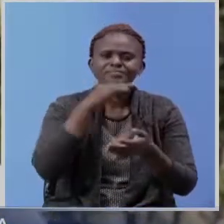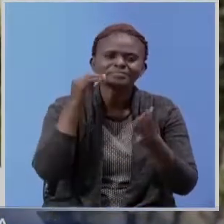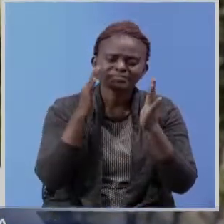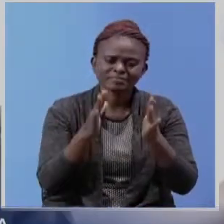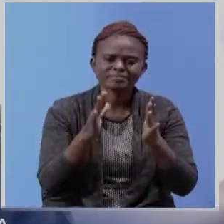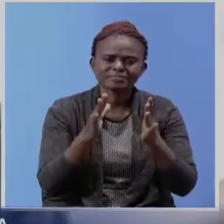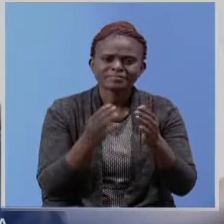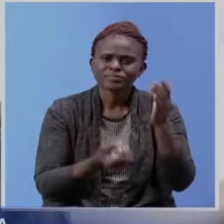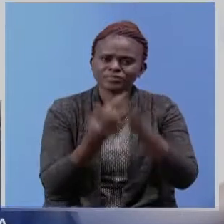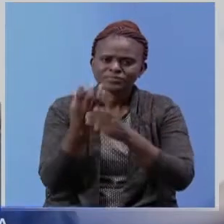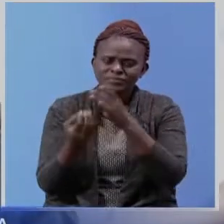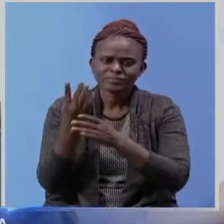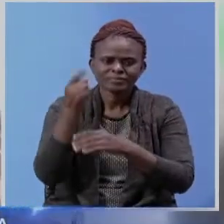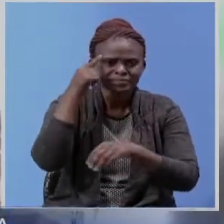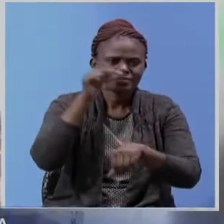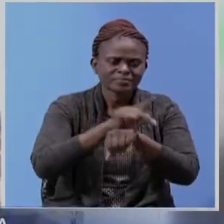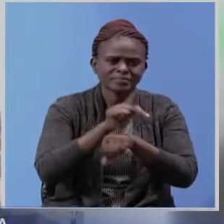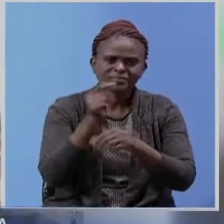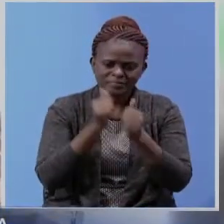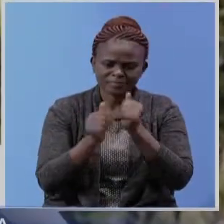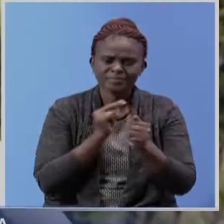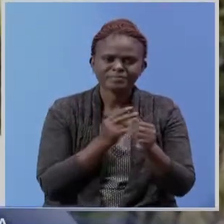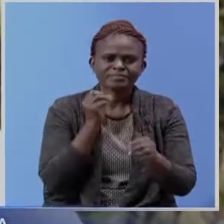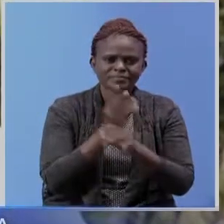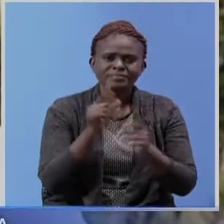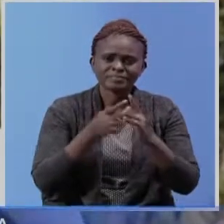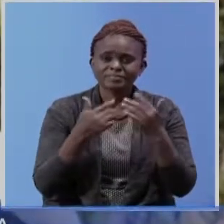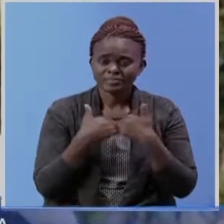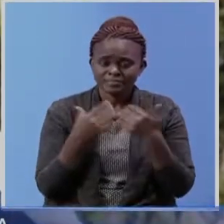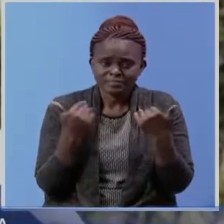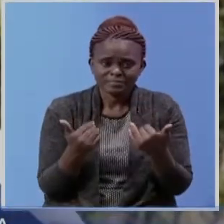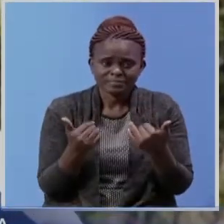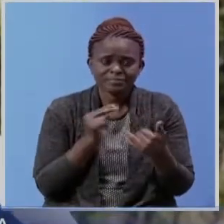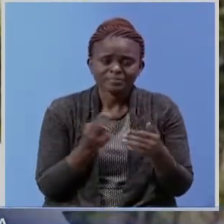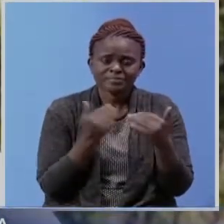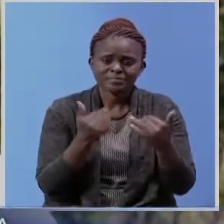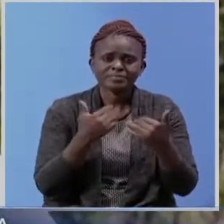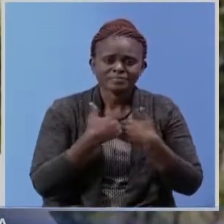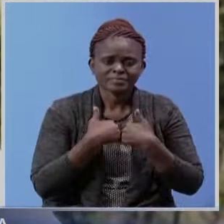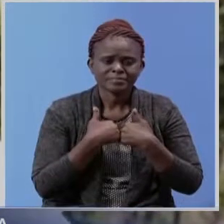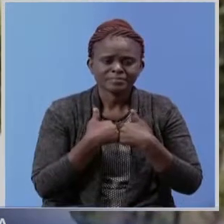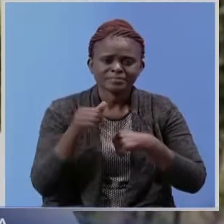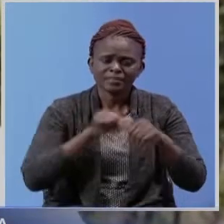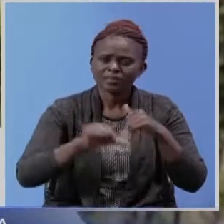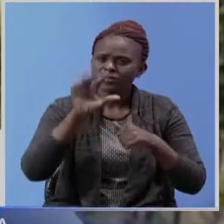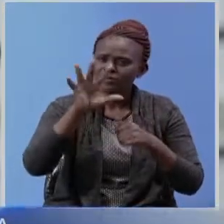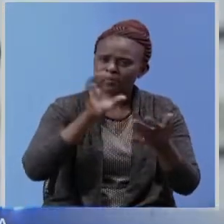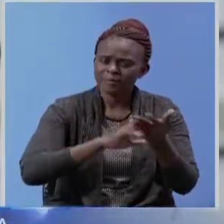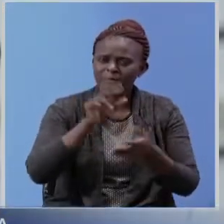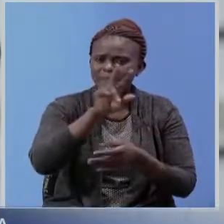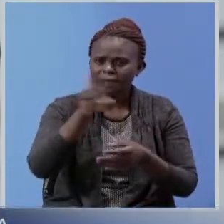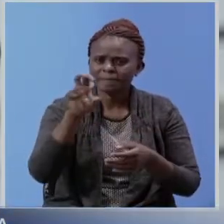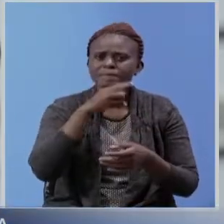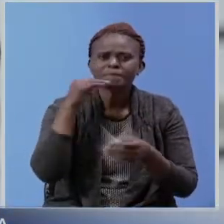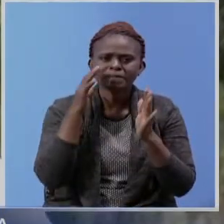cassava required for the project, which we have already started, and at the moment we are standing at registered 5,200